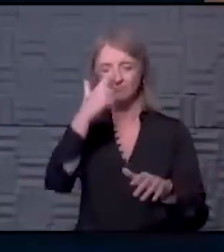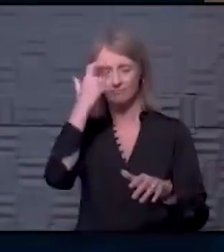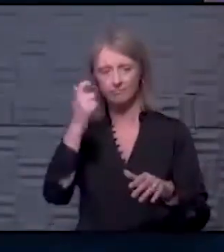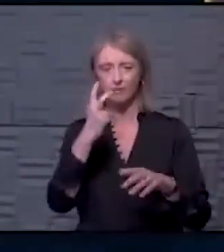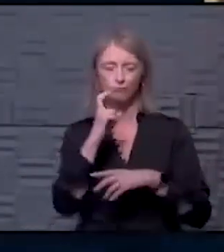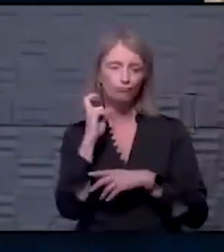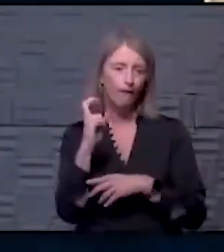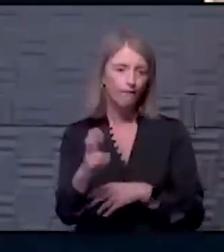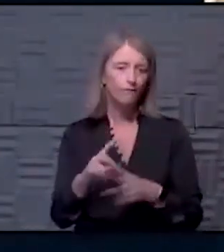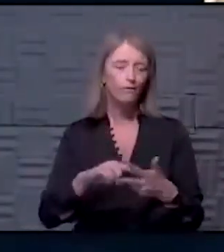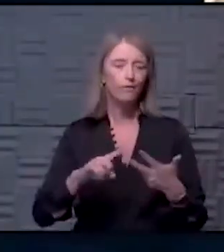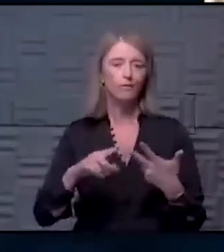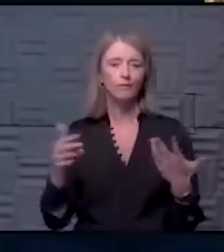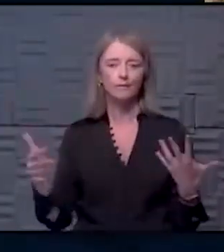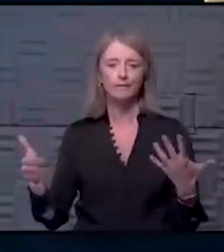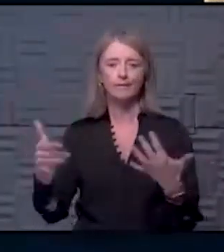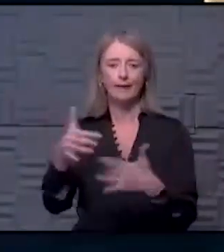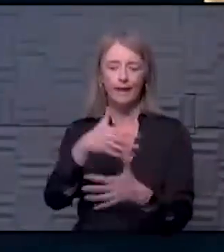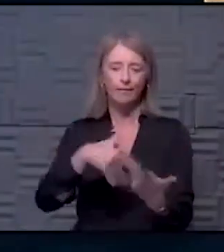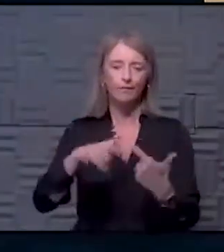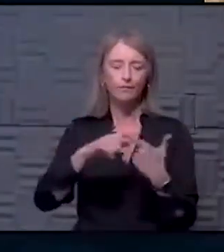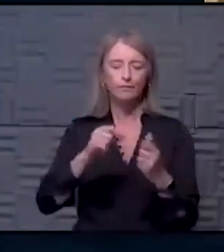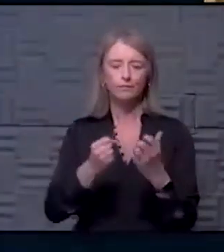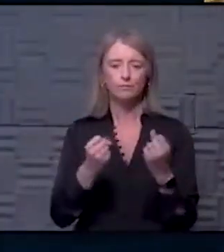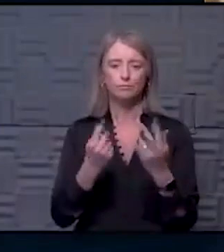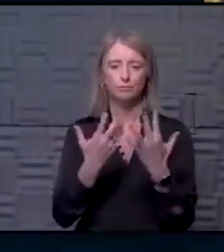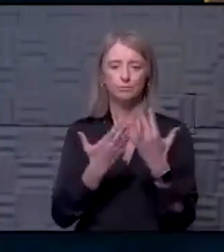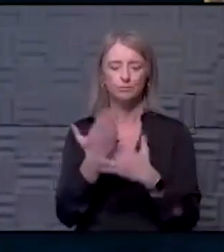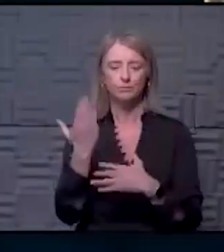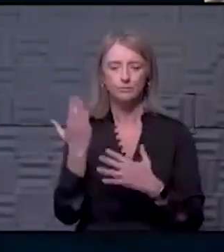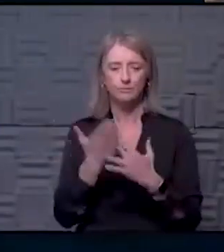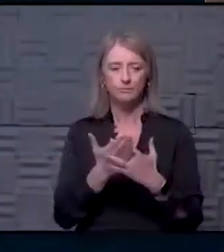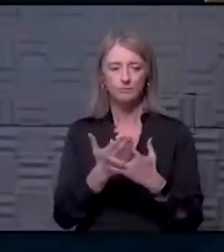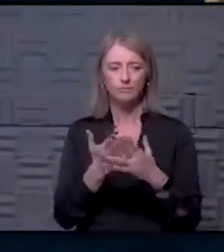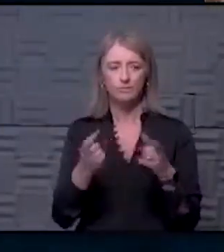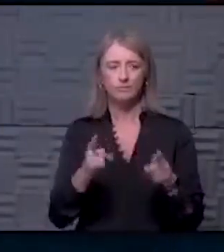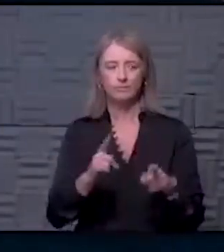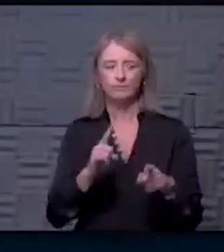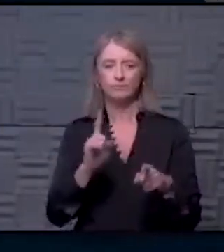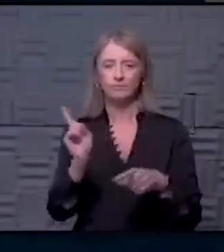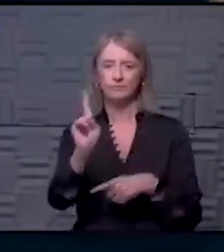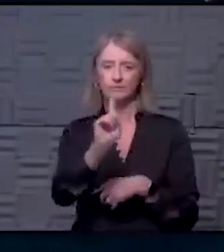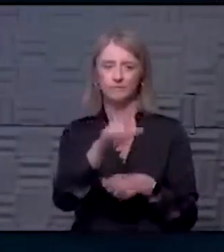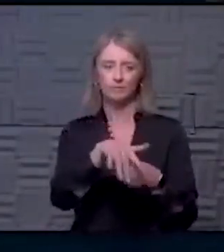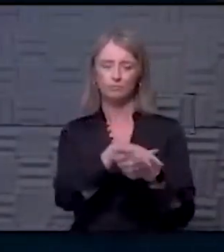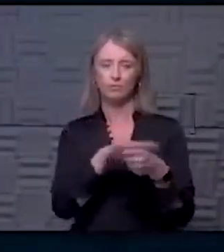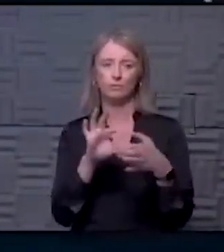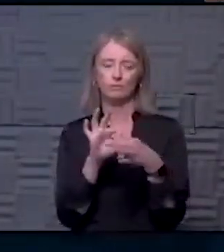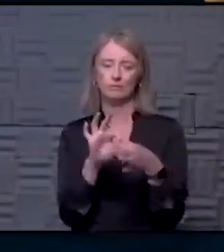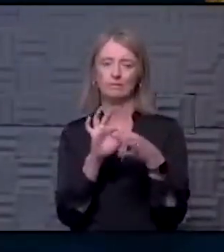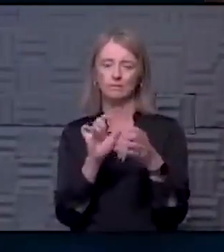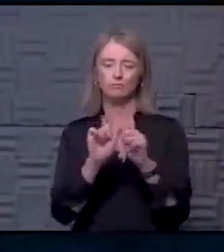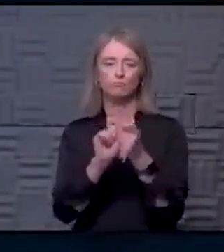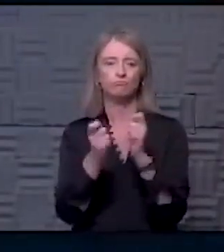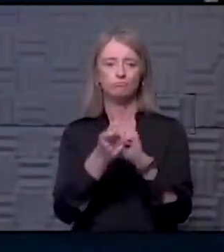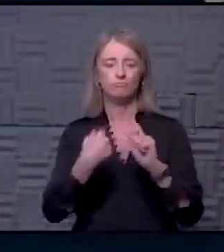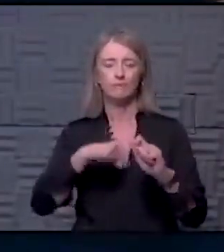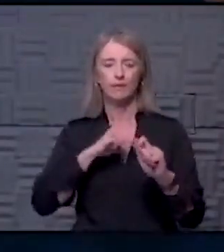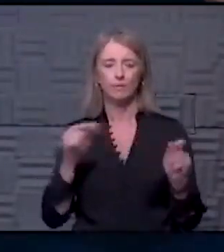travel and gathering for spring break or anything that happens here or really anywhere related to a change in the way